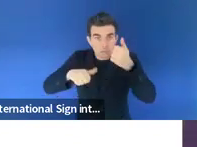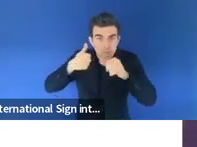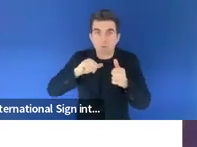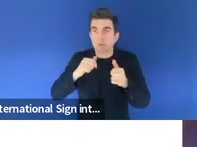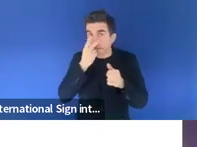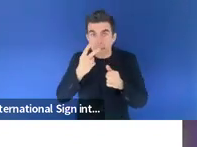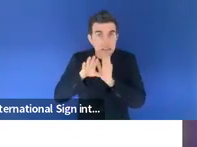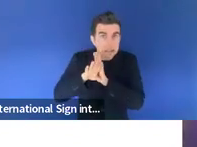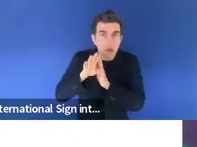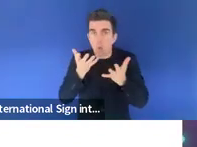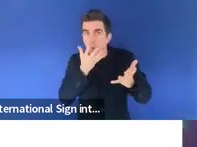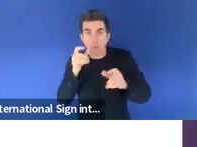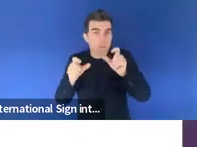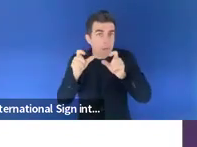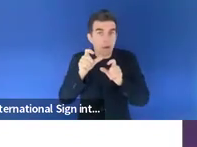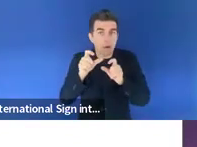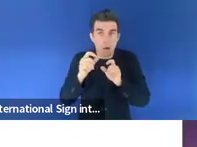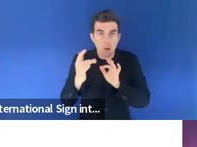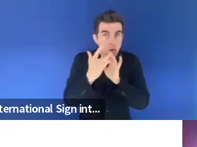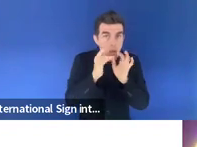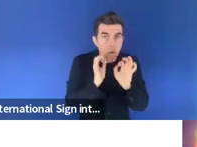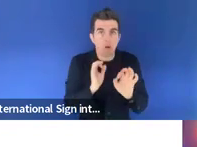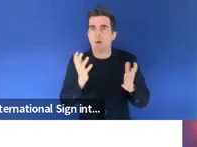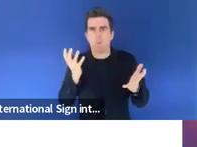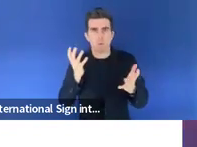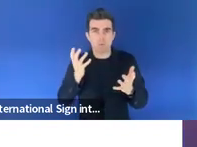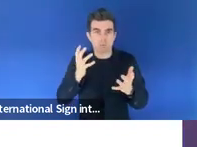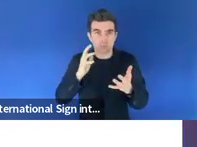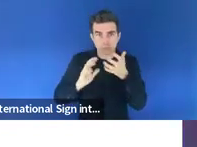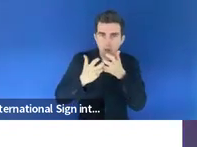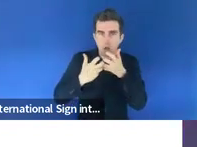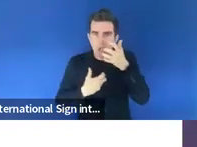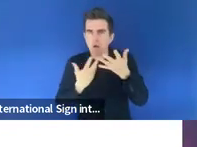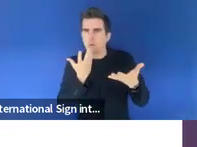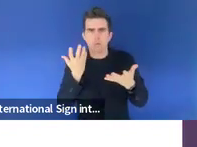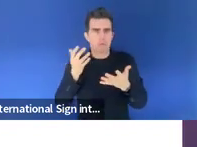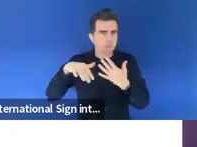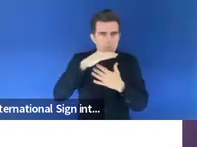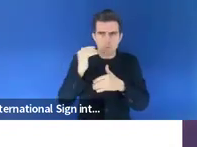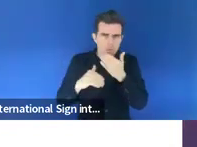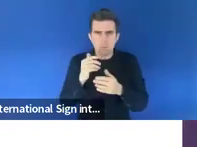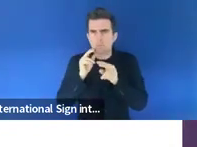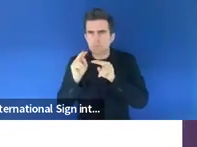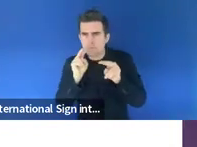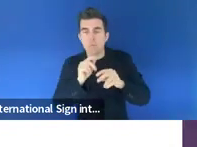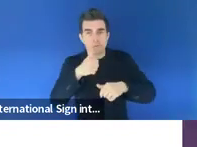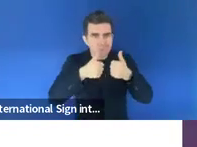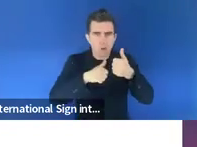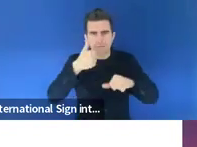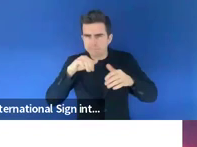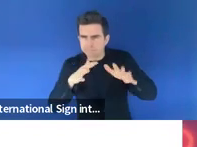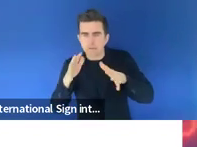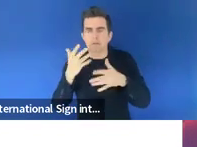them. But things that might be working or things that look like they might be working or might be working, you know, in 6 months time or a year